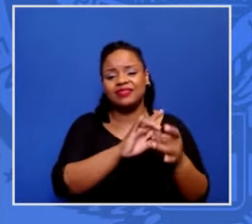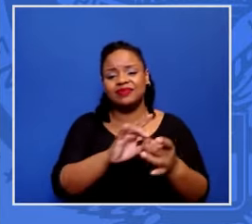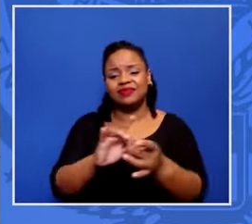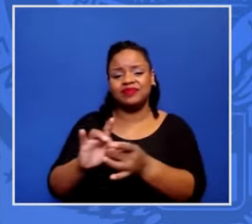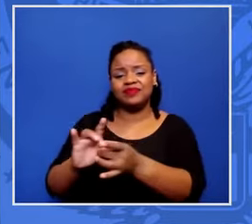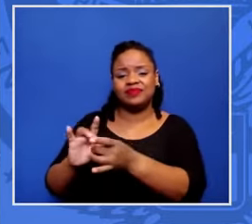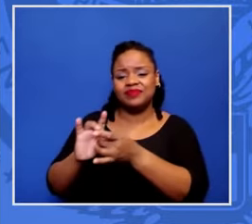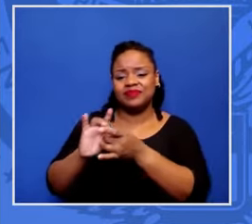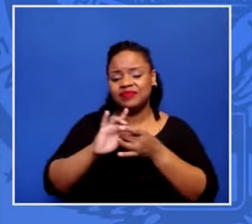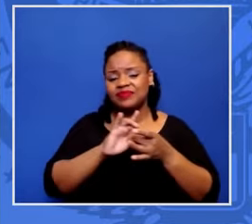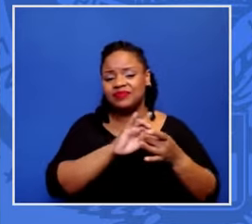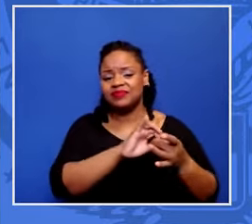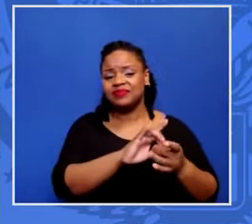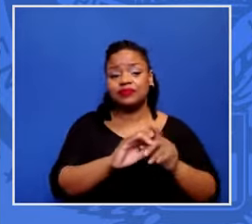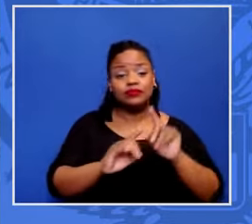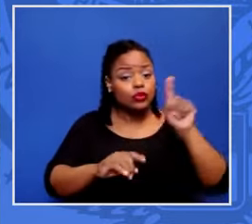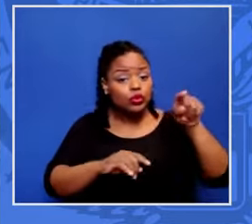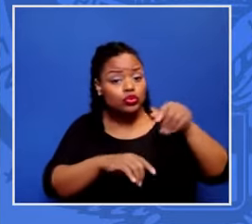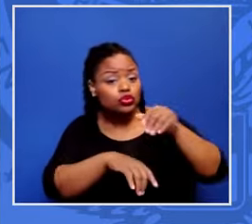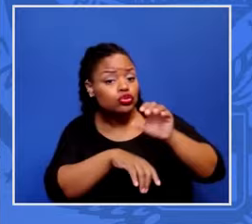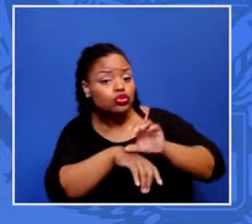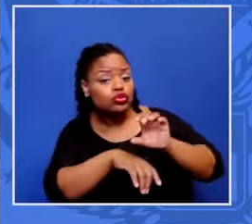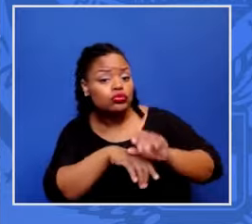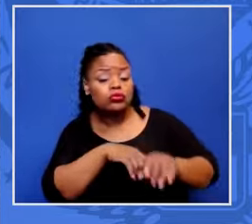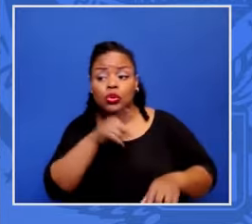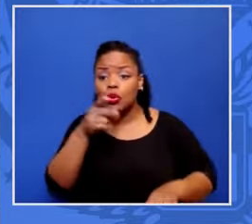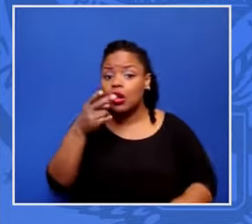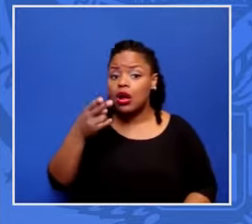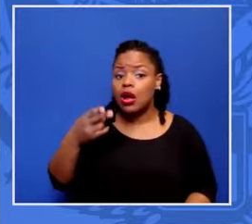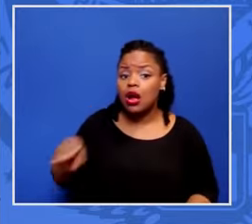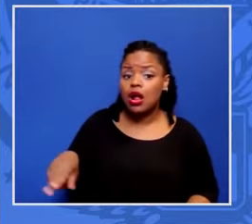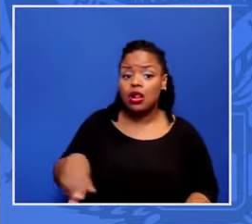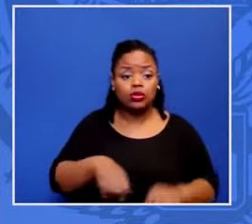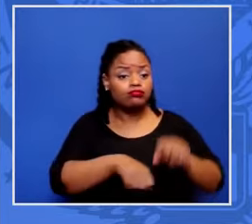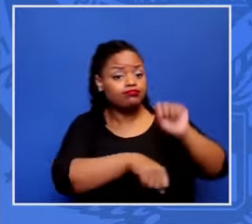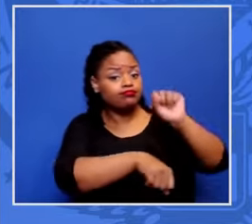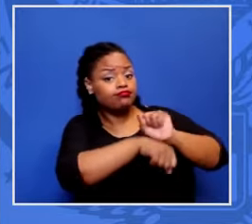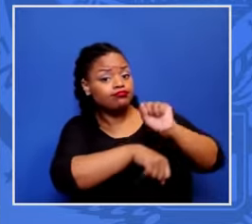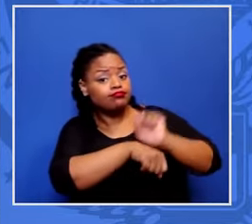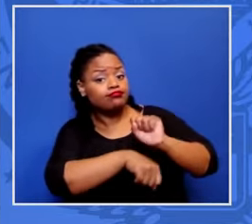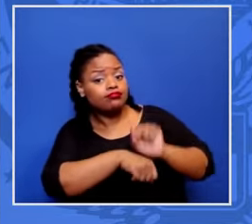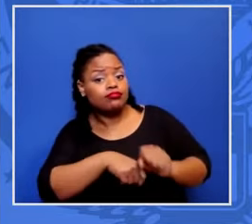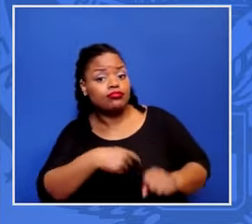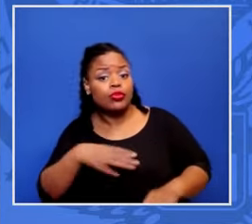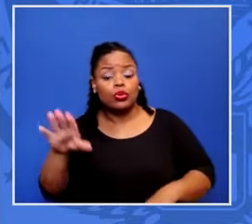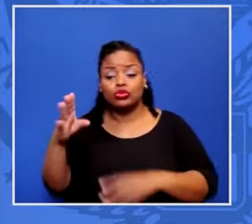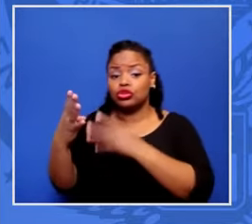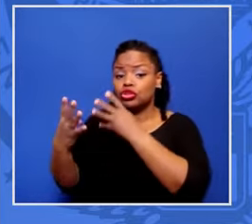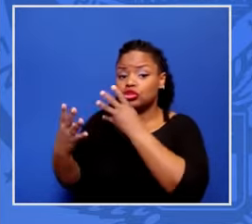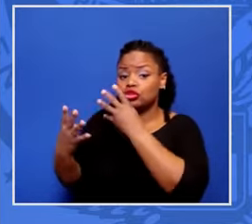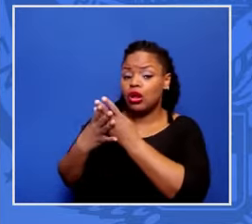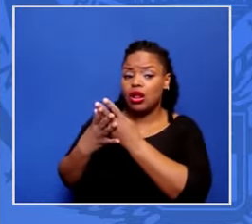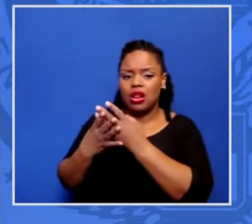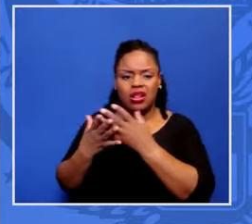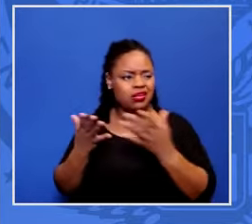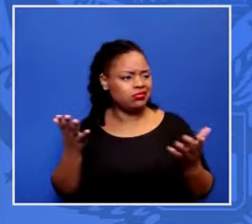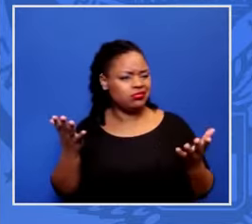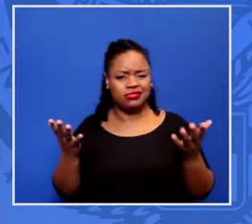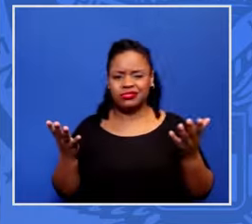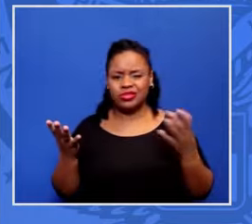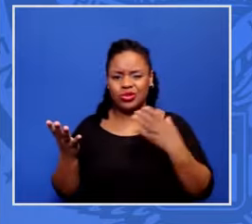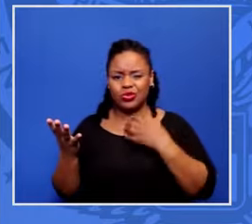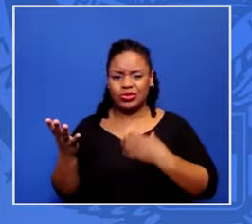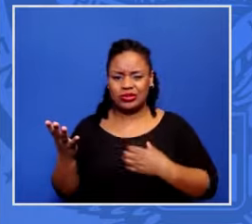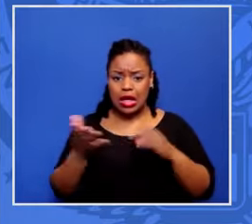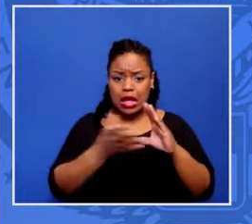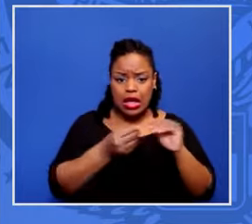hell. Get a job, work, or you're gonna go to jail. I just kinda wish we didn't think like that. Why's it gotta be all white or all